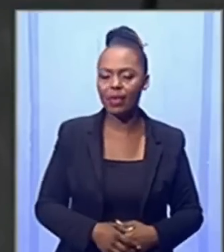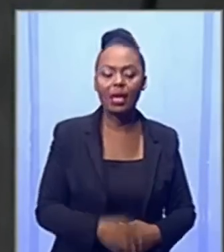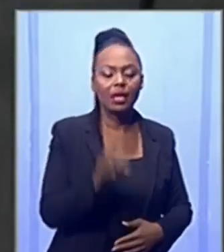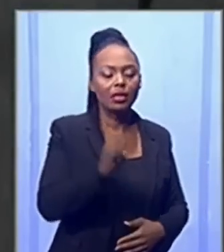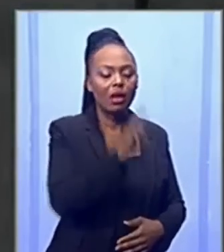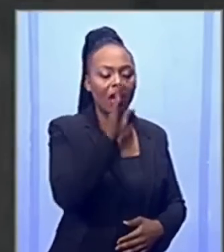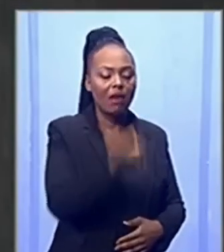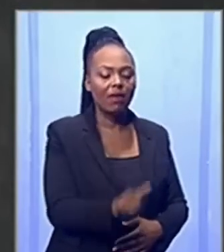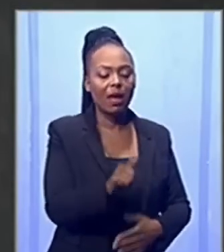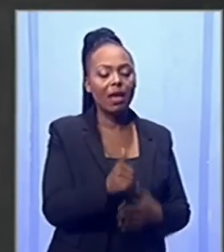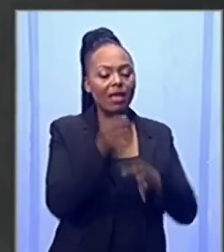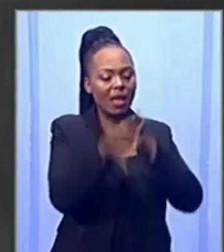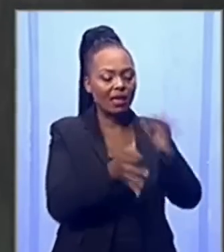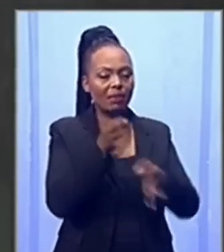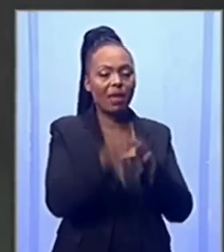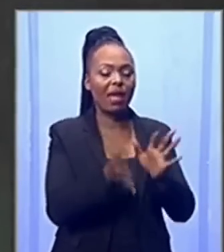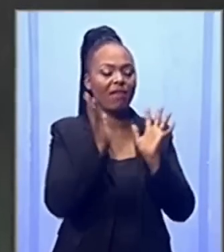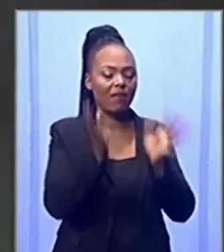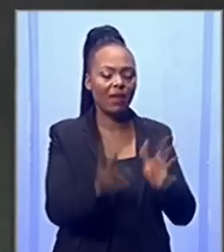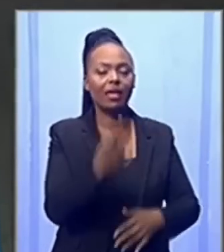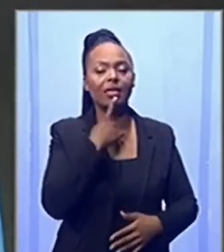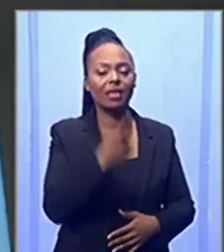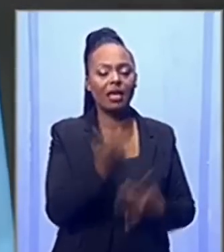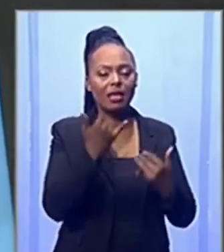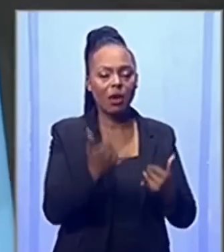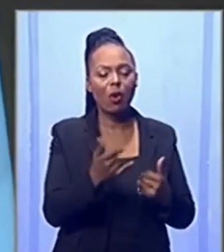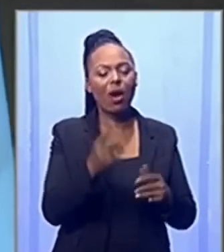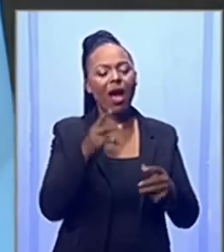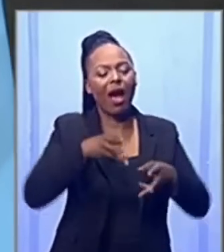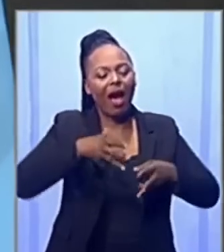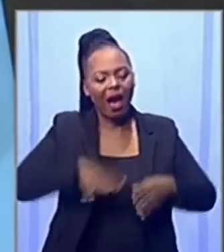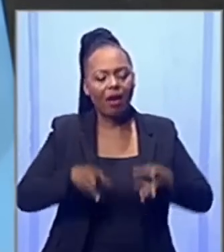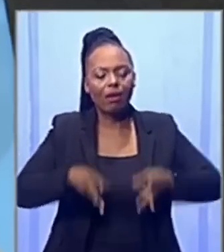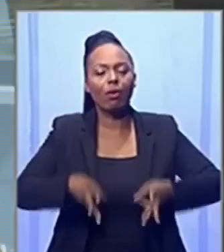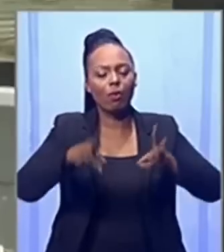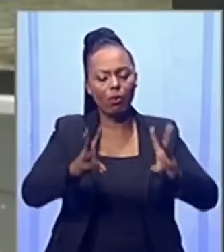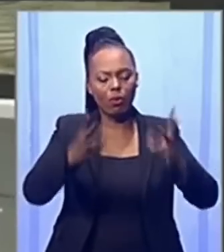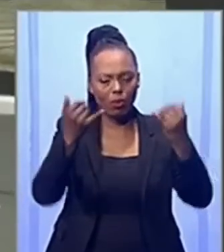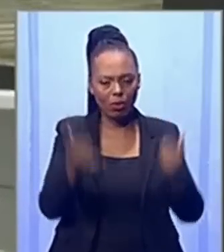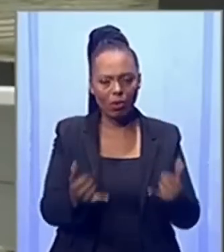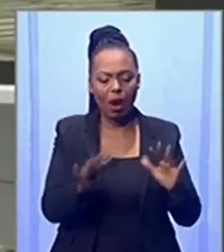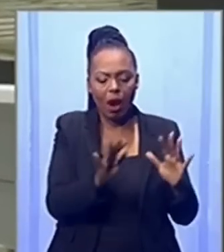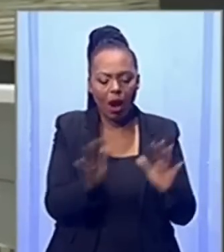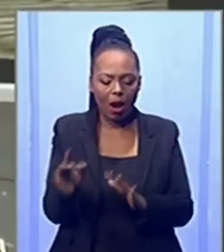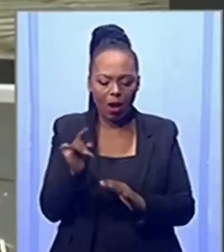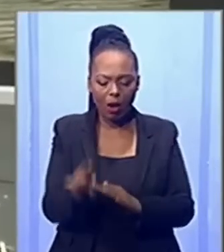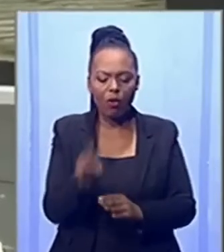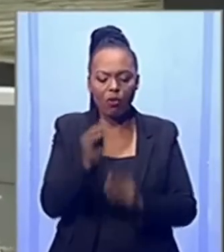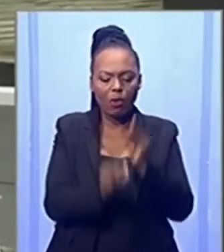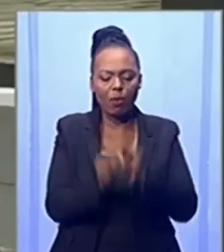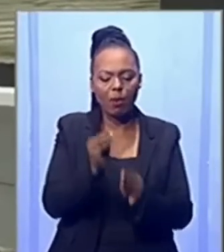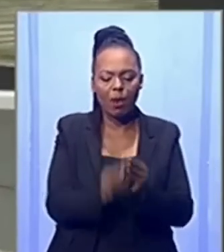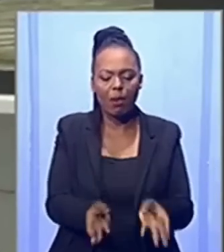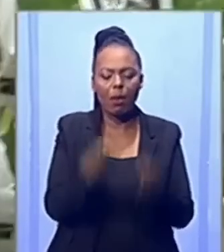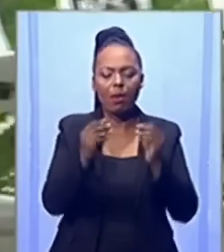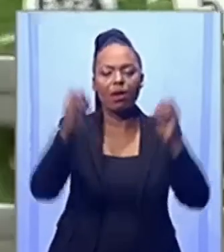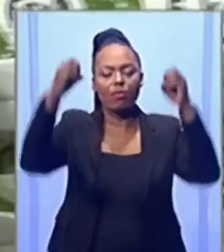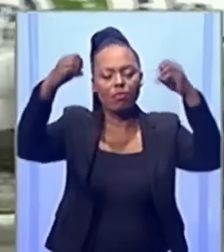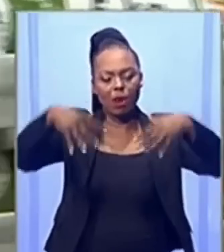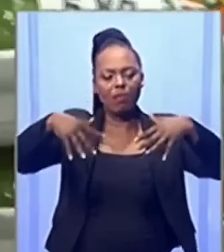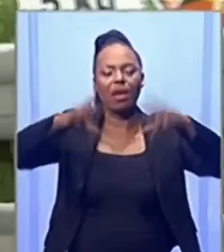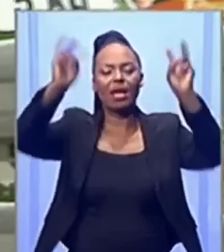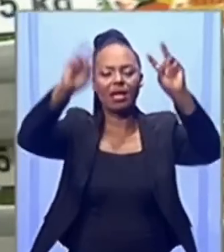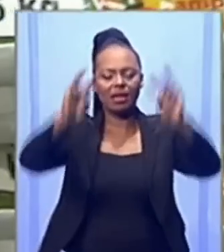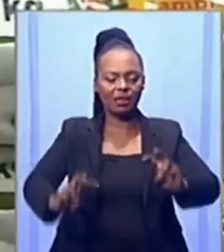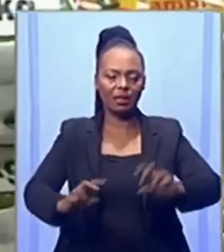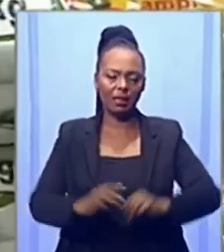e se tlhalošitše ke gore go tshwantse go ba le mekgwa ye mentši ya gona go fehla motlakase